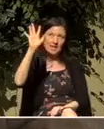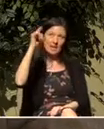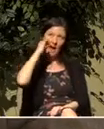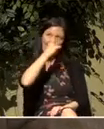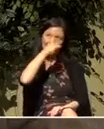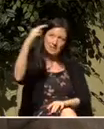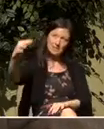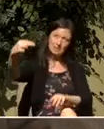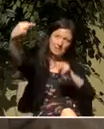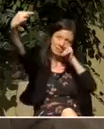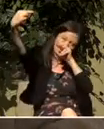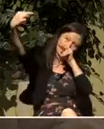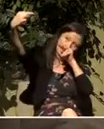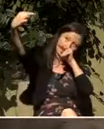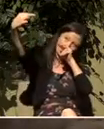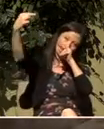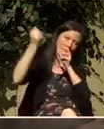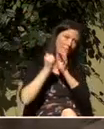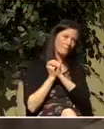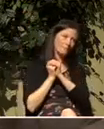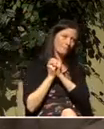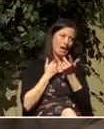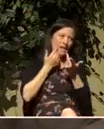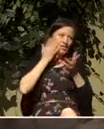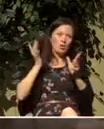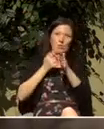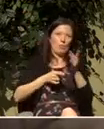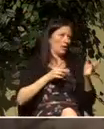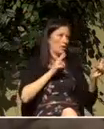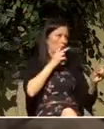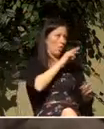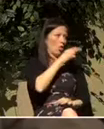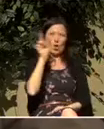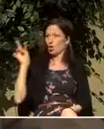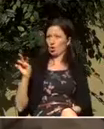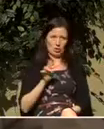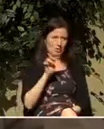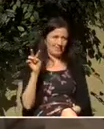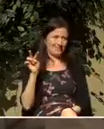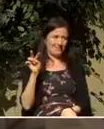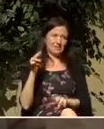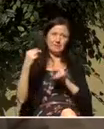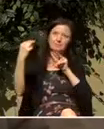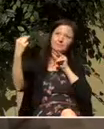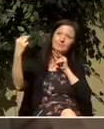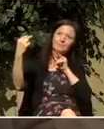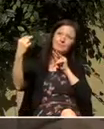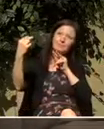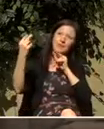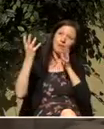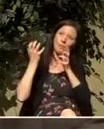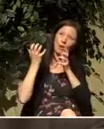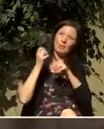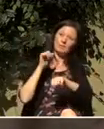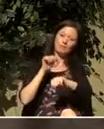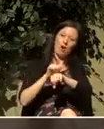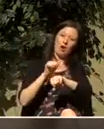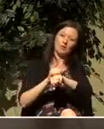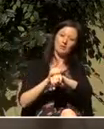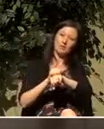mine, and I didn't know where to turn or what to say. How I wanted the rocks to